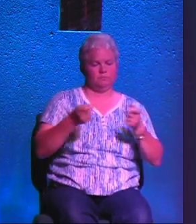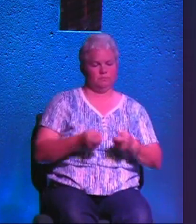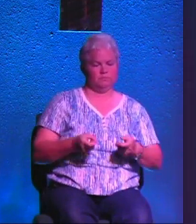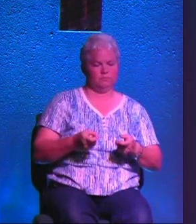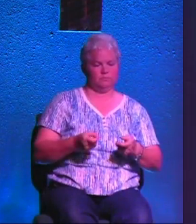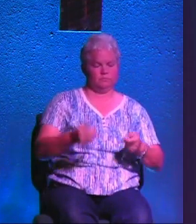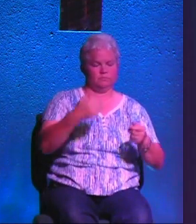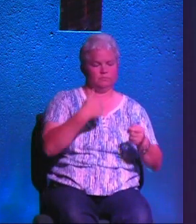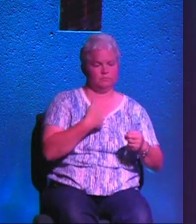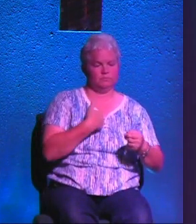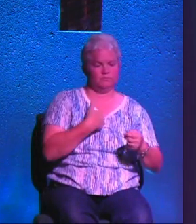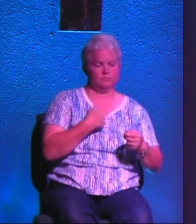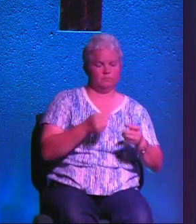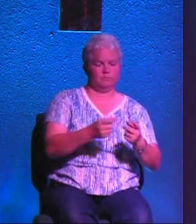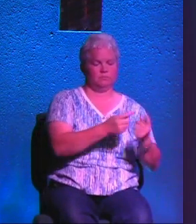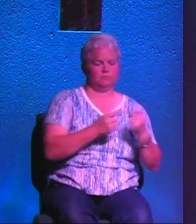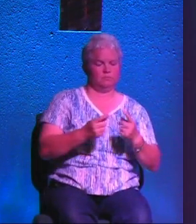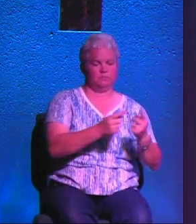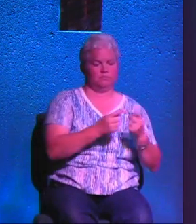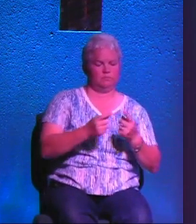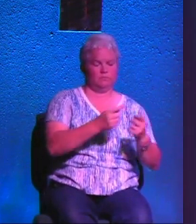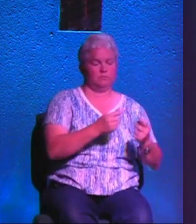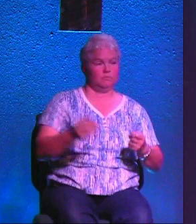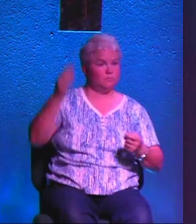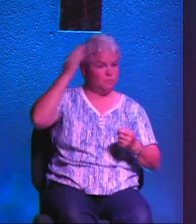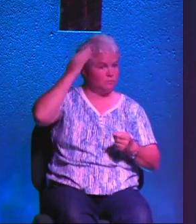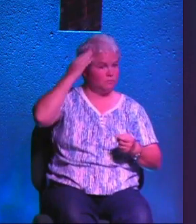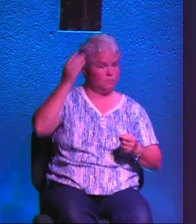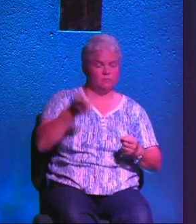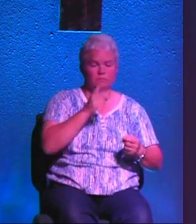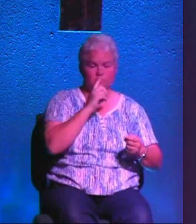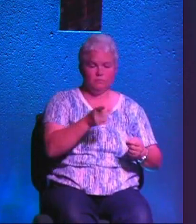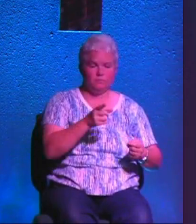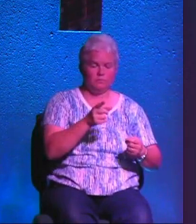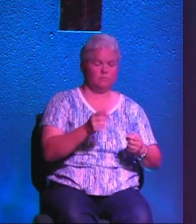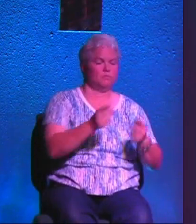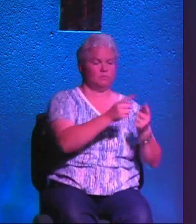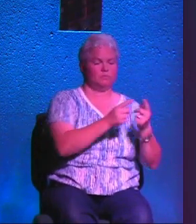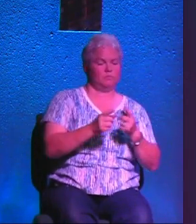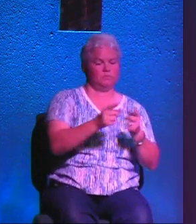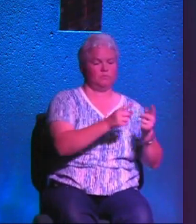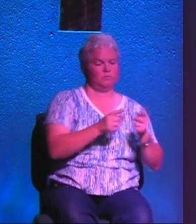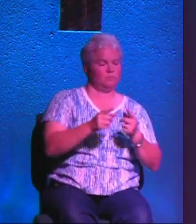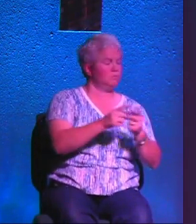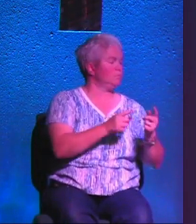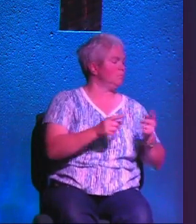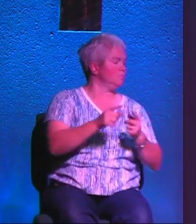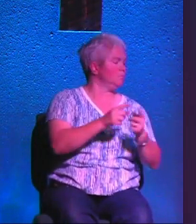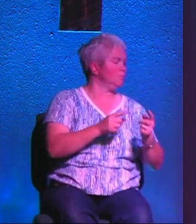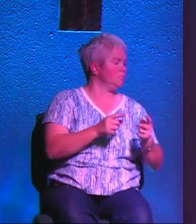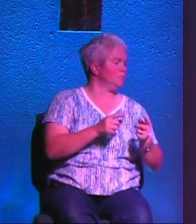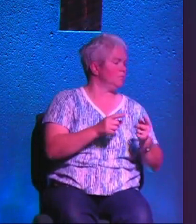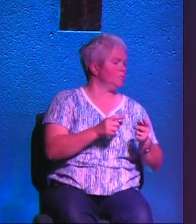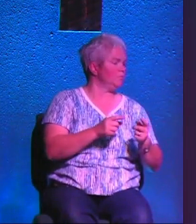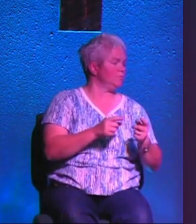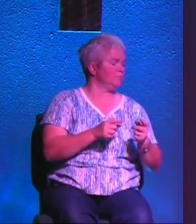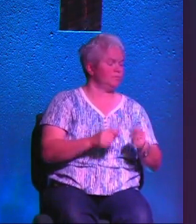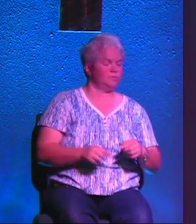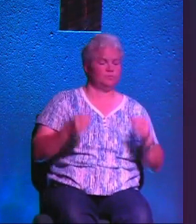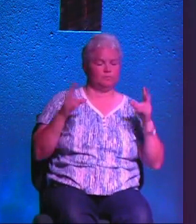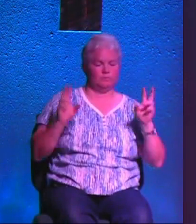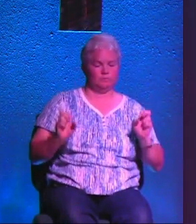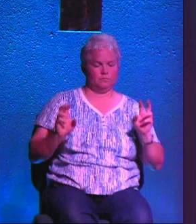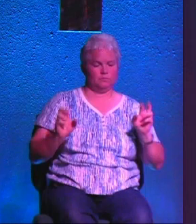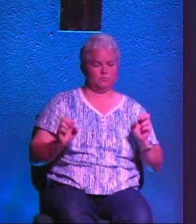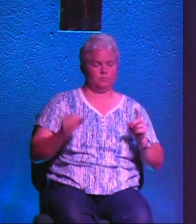own. Rather, it's only doing what my mind tells it to do. Therefore, treating my body as the enemy